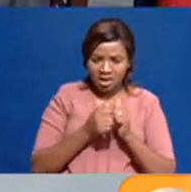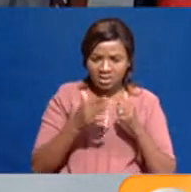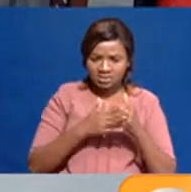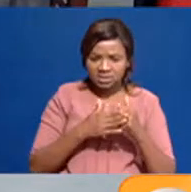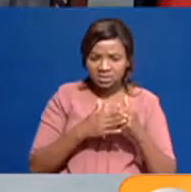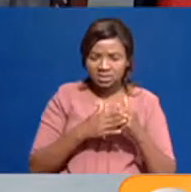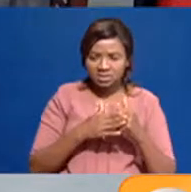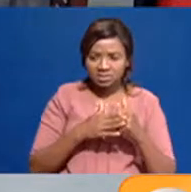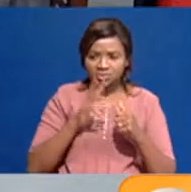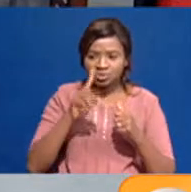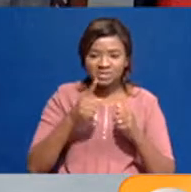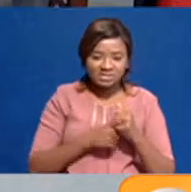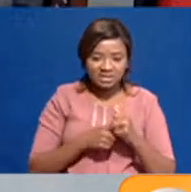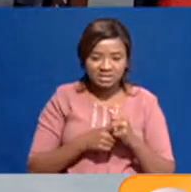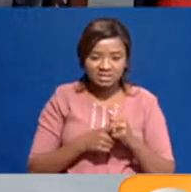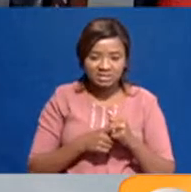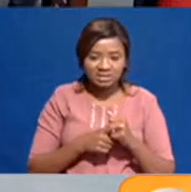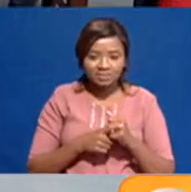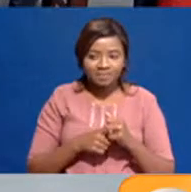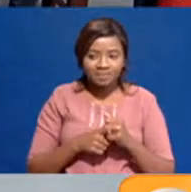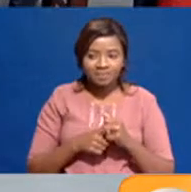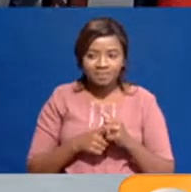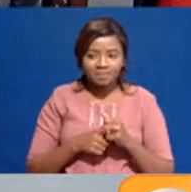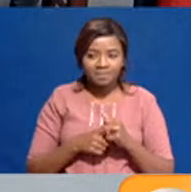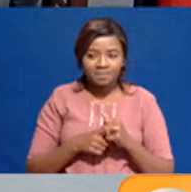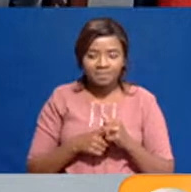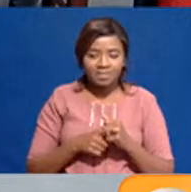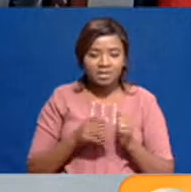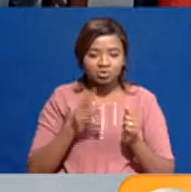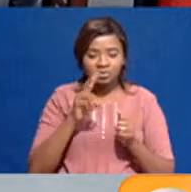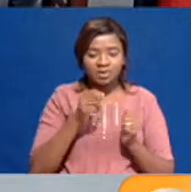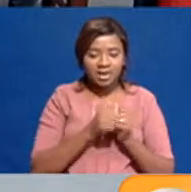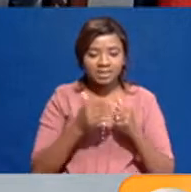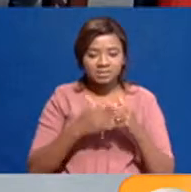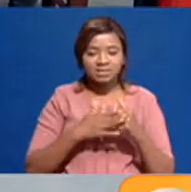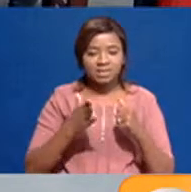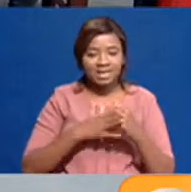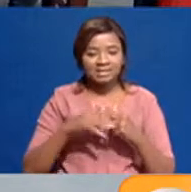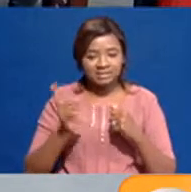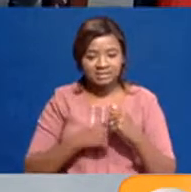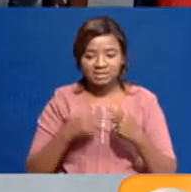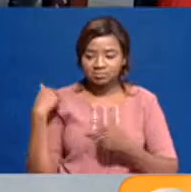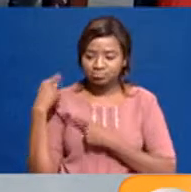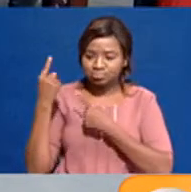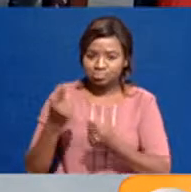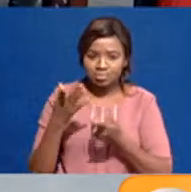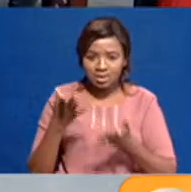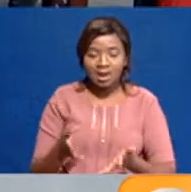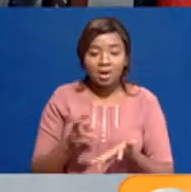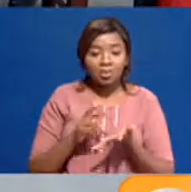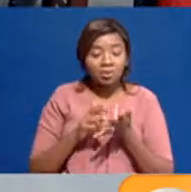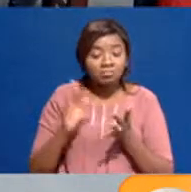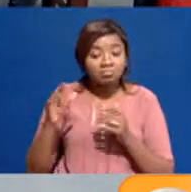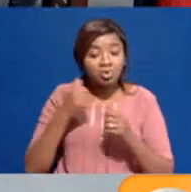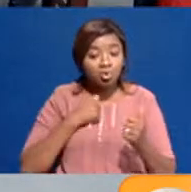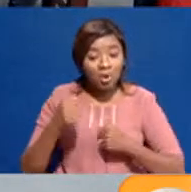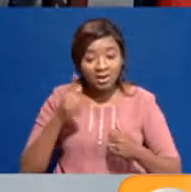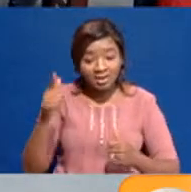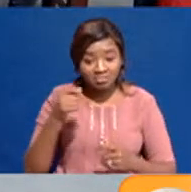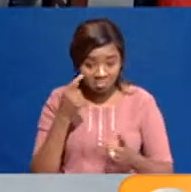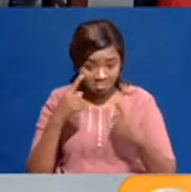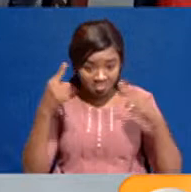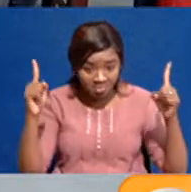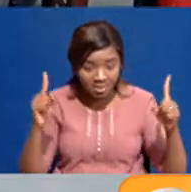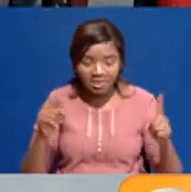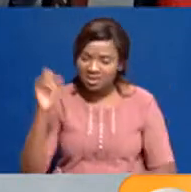20... Is Rwanda working? Well... Emphatically, yes. Absolutely. Absolutely. It's working. Emphatically, yes. Now, even security, just look